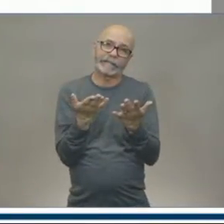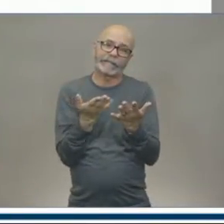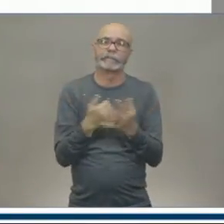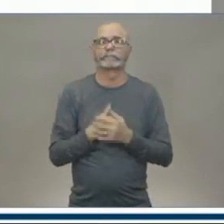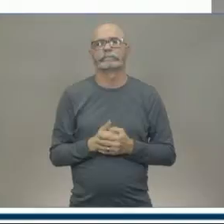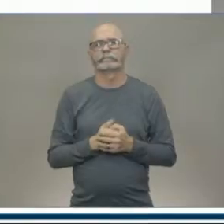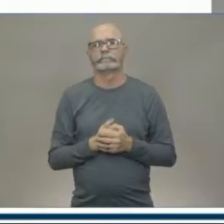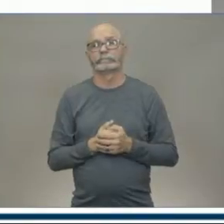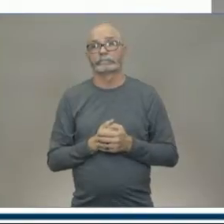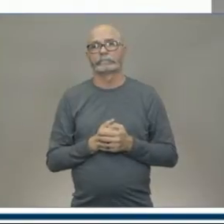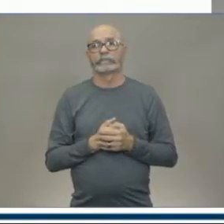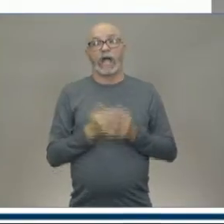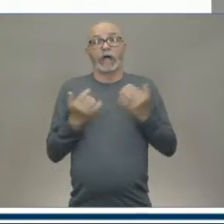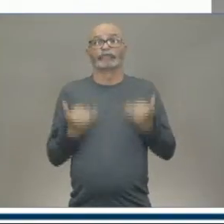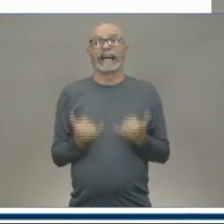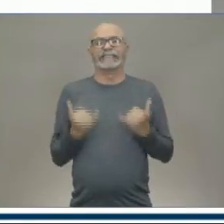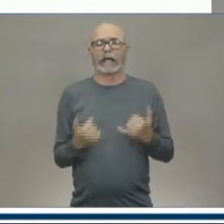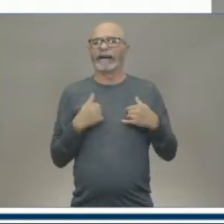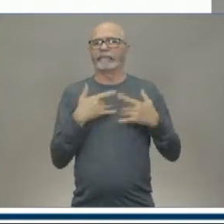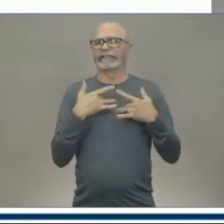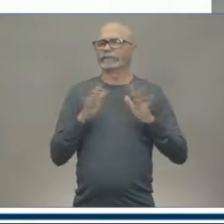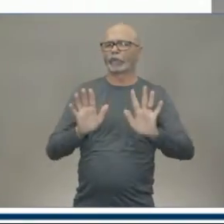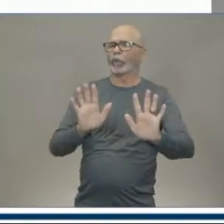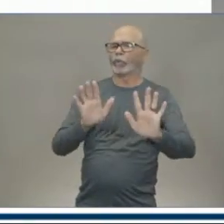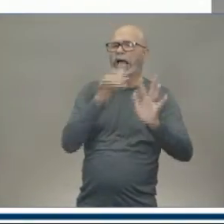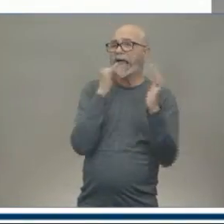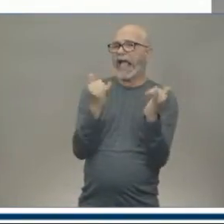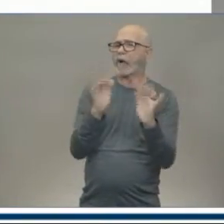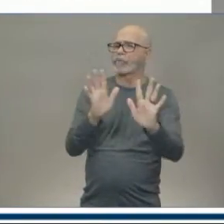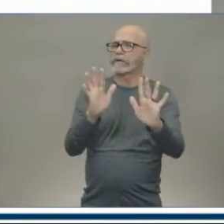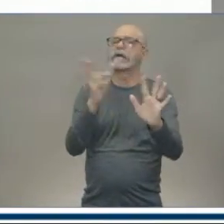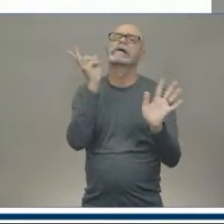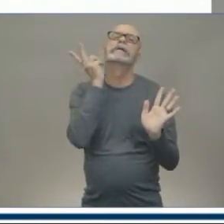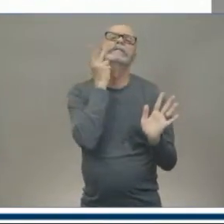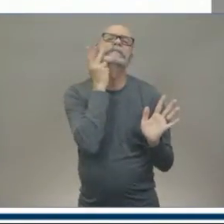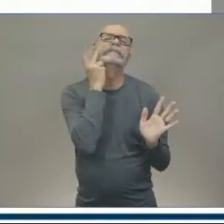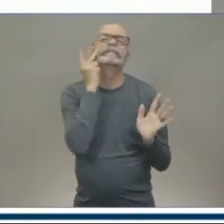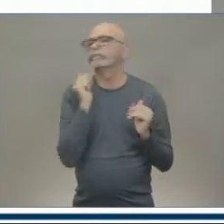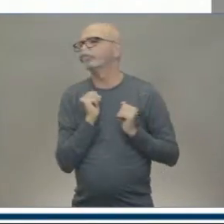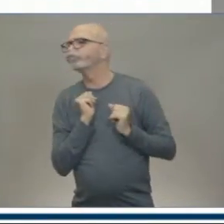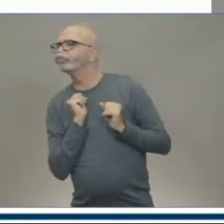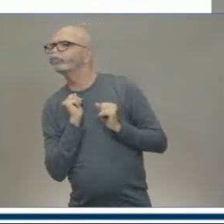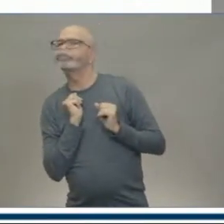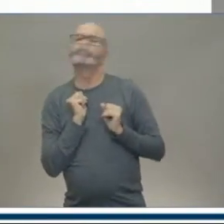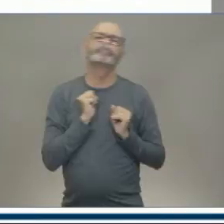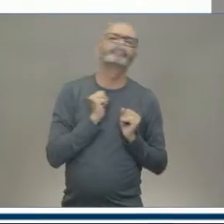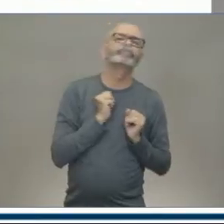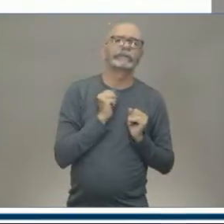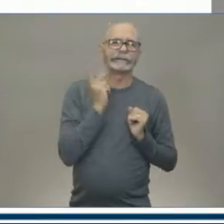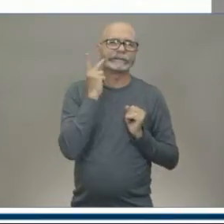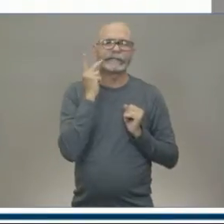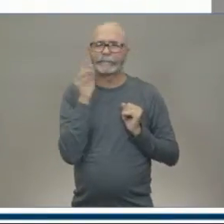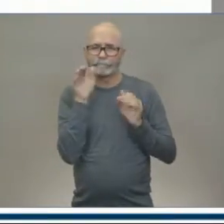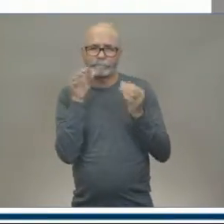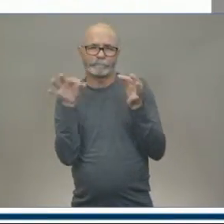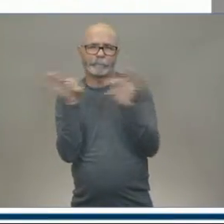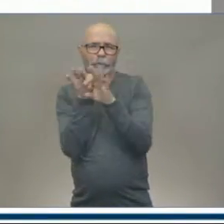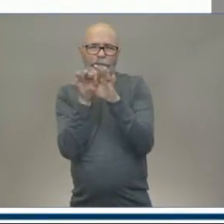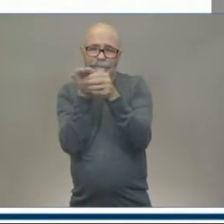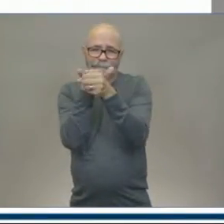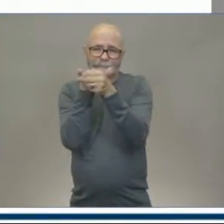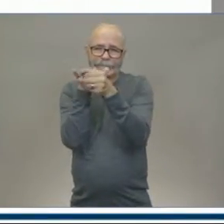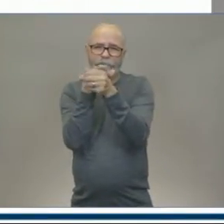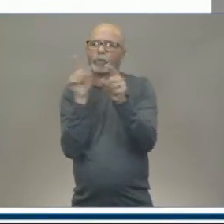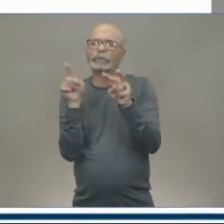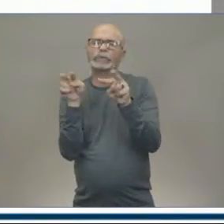But we don't feel that's we're trying to find a very focused, targeted approach. And then monitor things carefully,